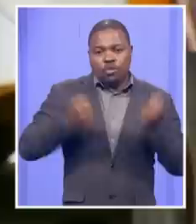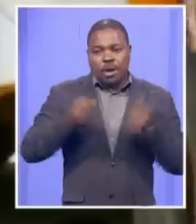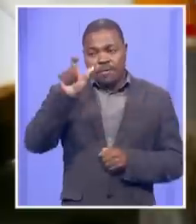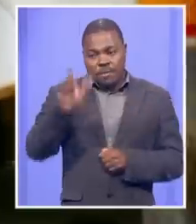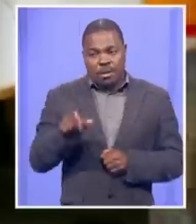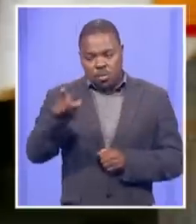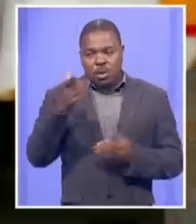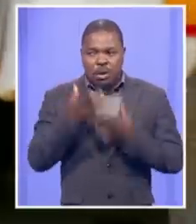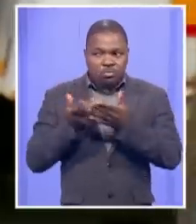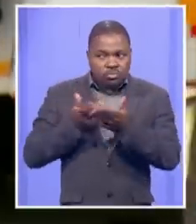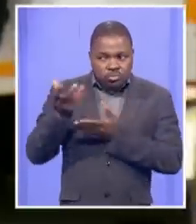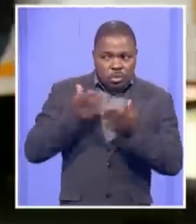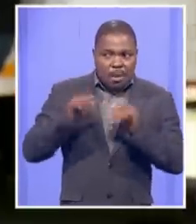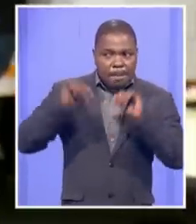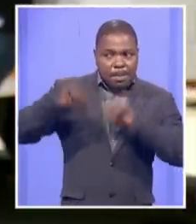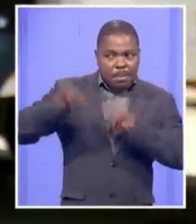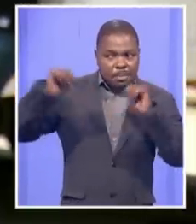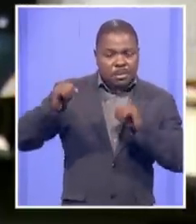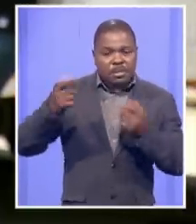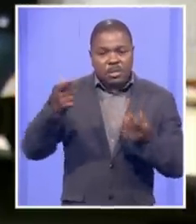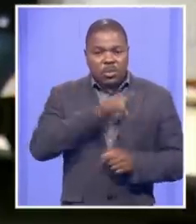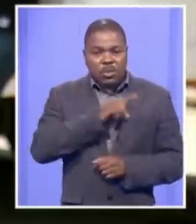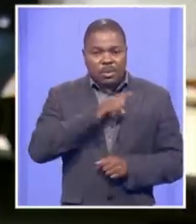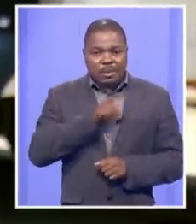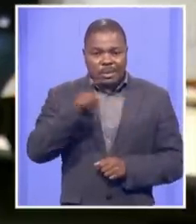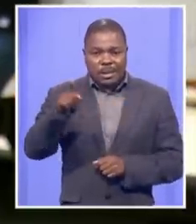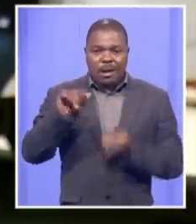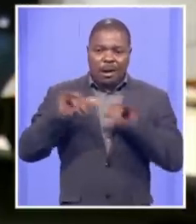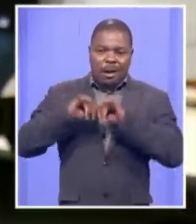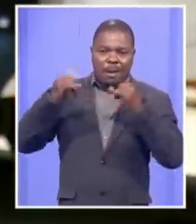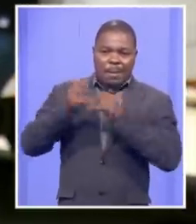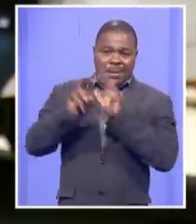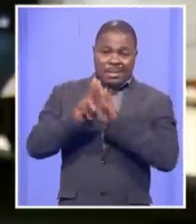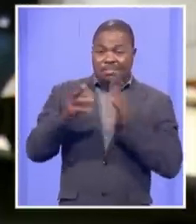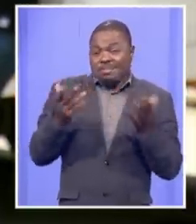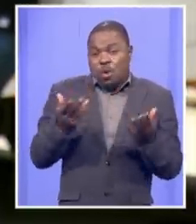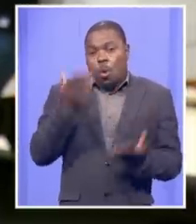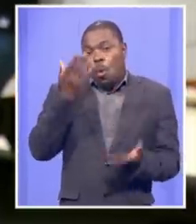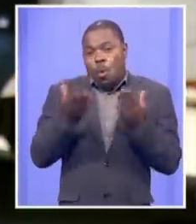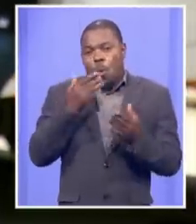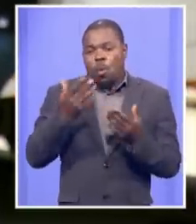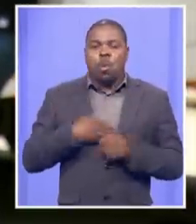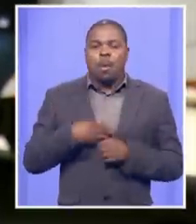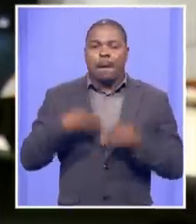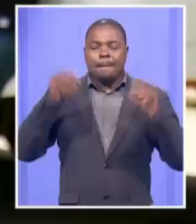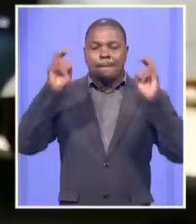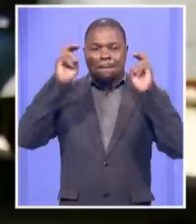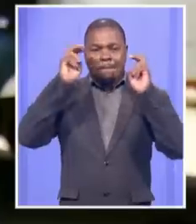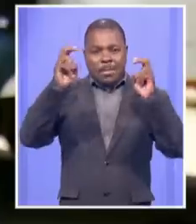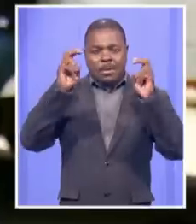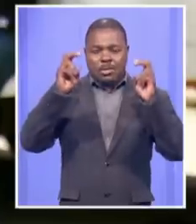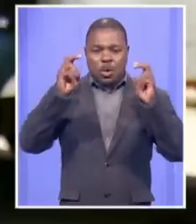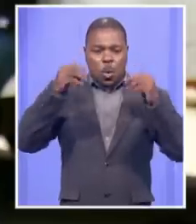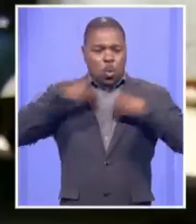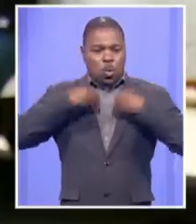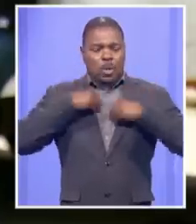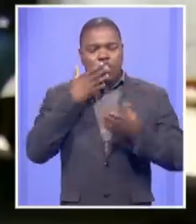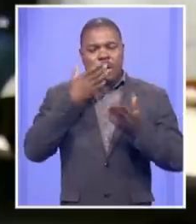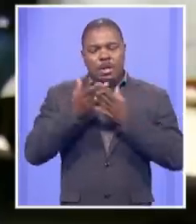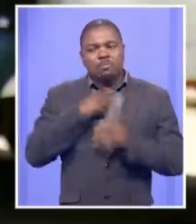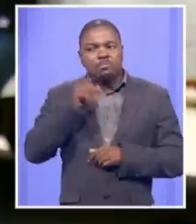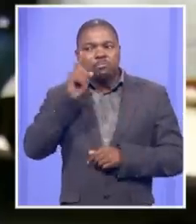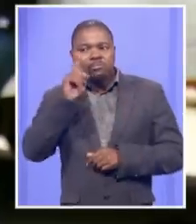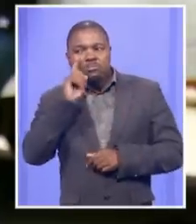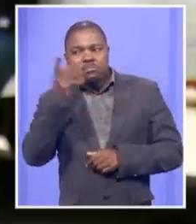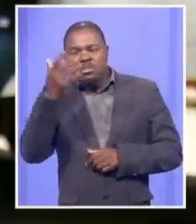driver, if he has that permission to speak on behalf of the company, or if we can actually find the bus owners and see if they can actually give us